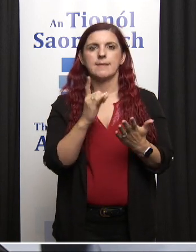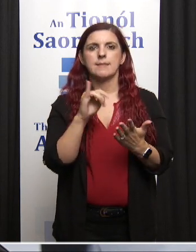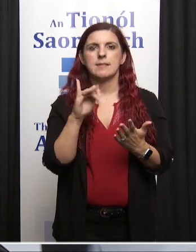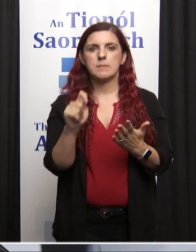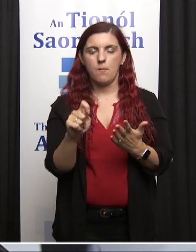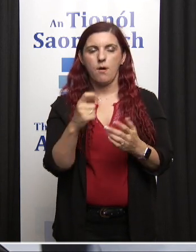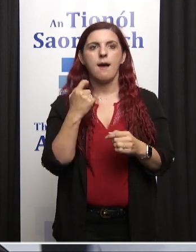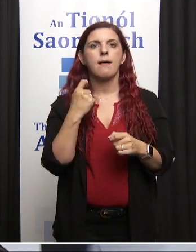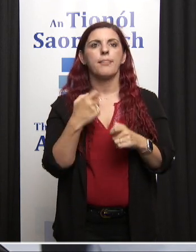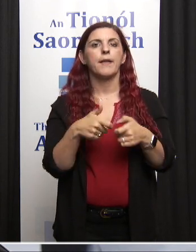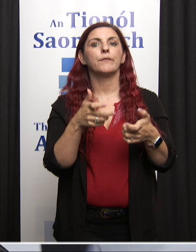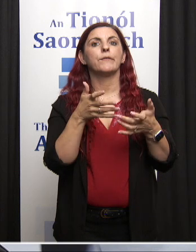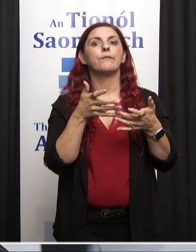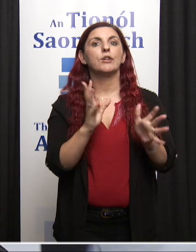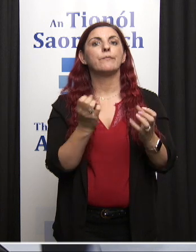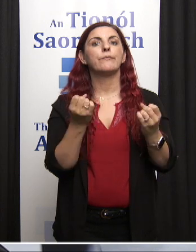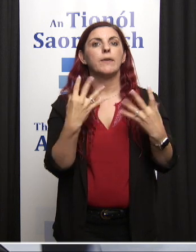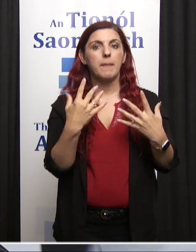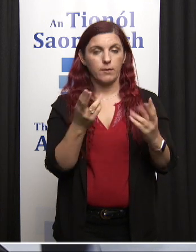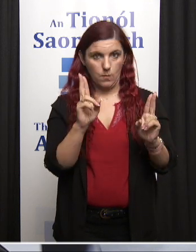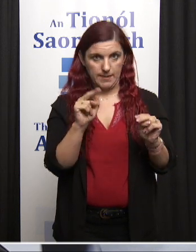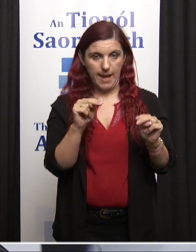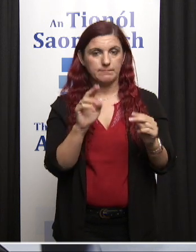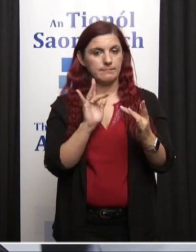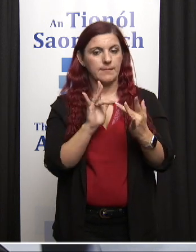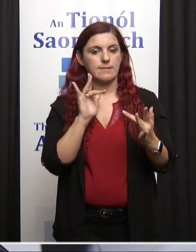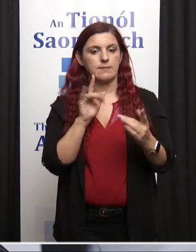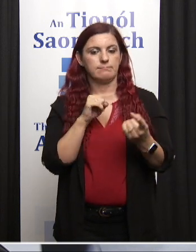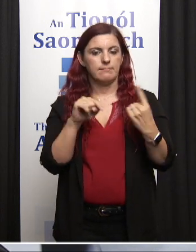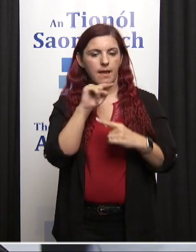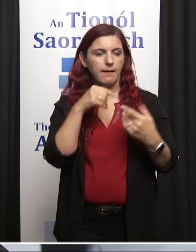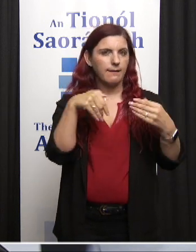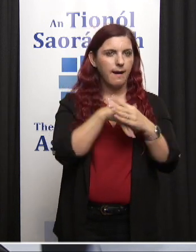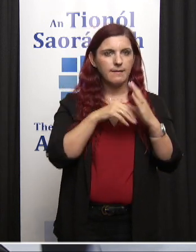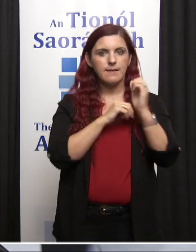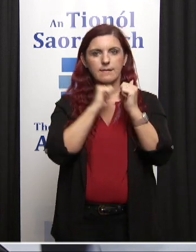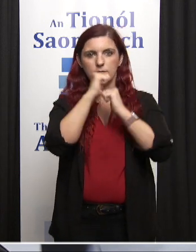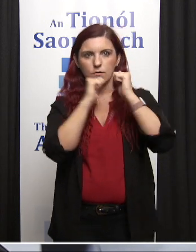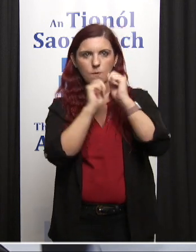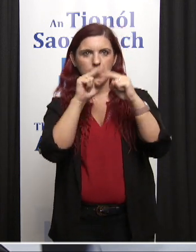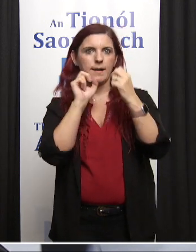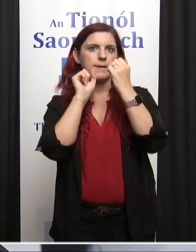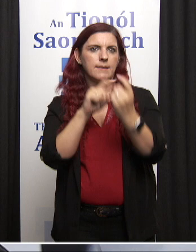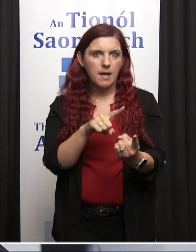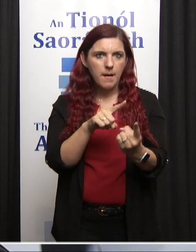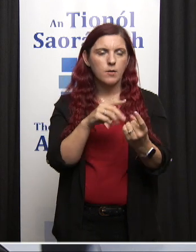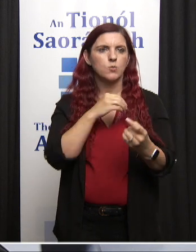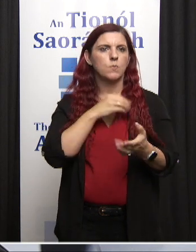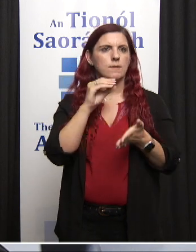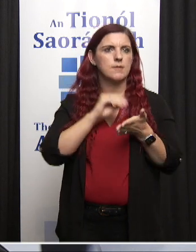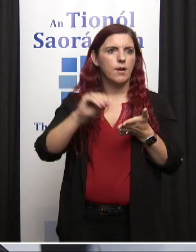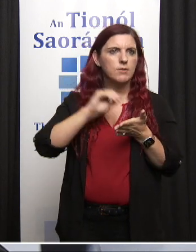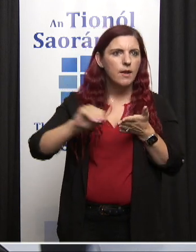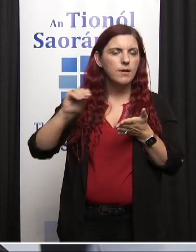September, and if you have any feedback on those, the content, the structure, please email back to Secretariat and they'll be